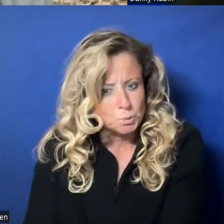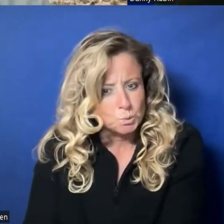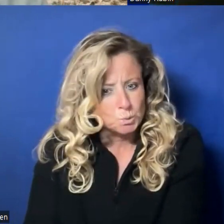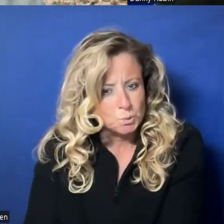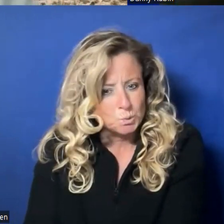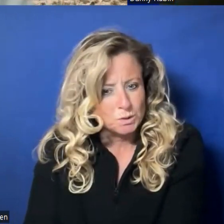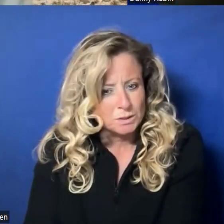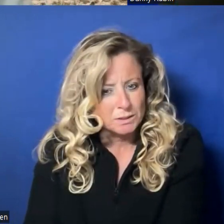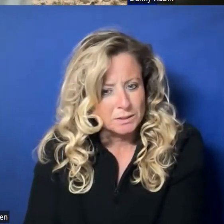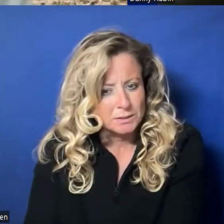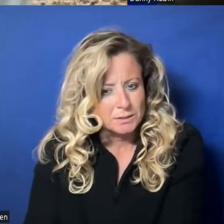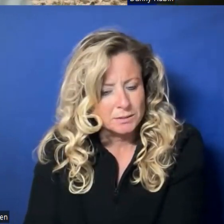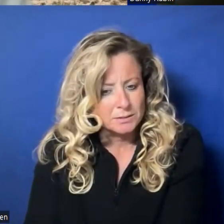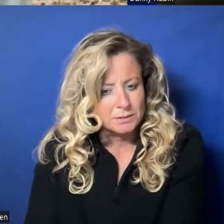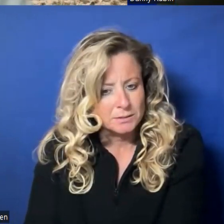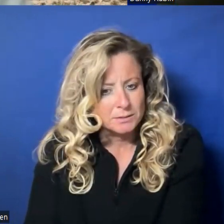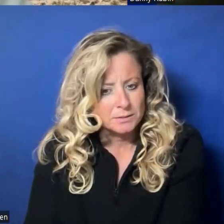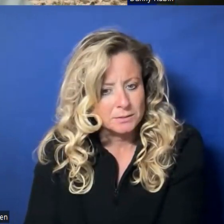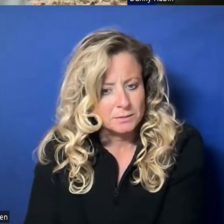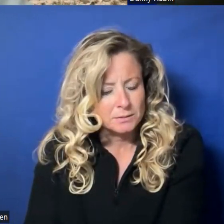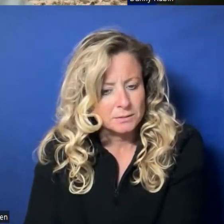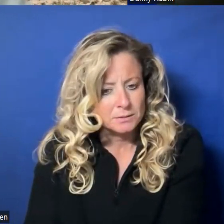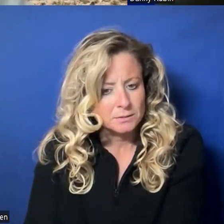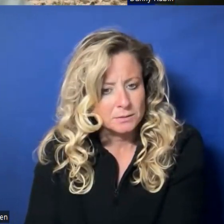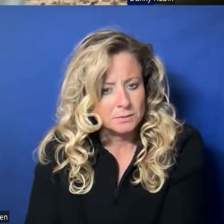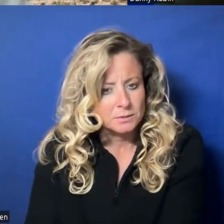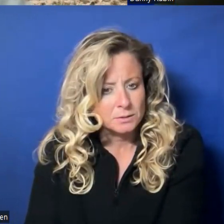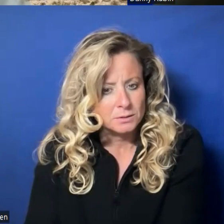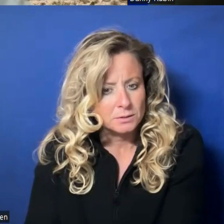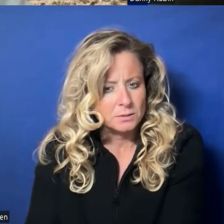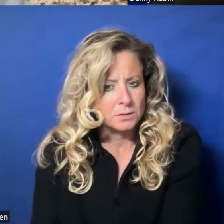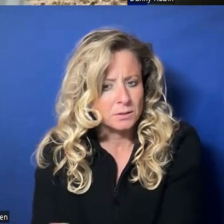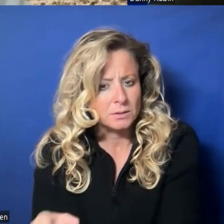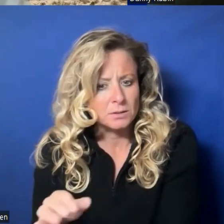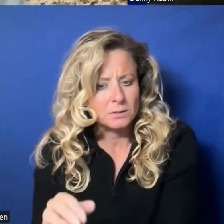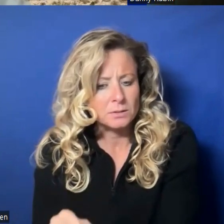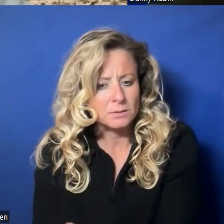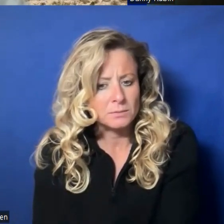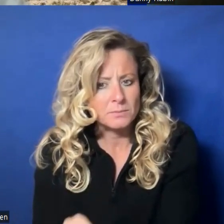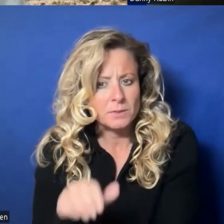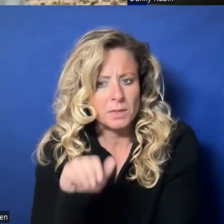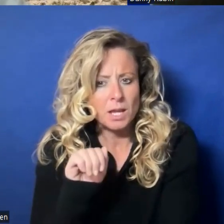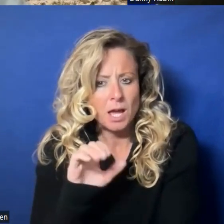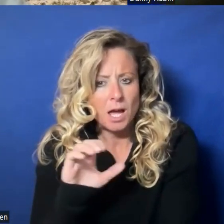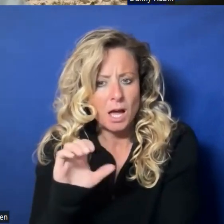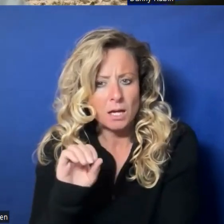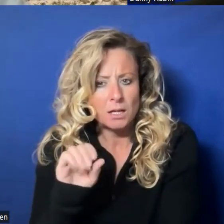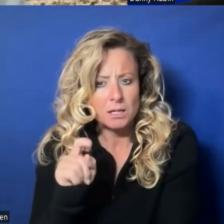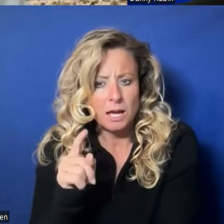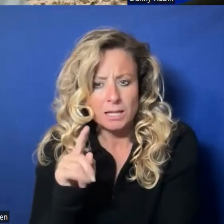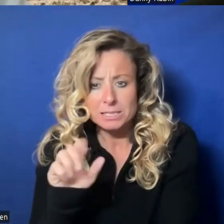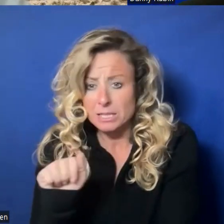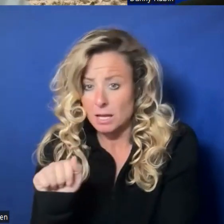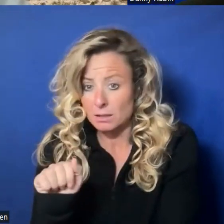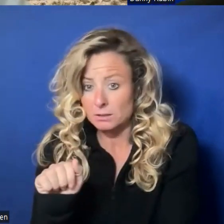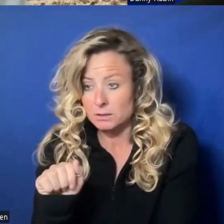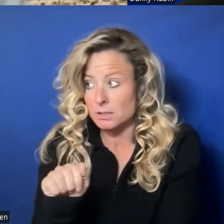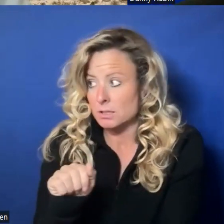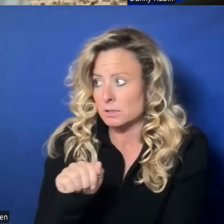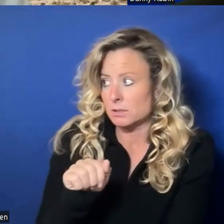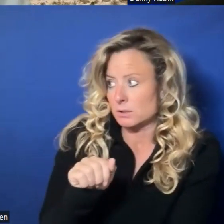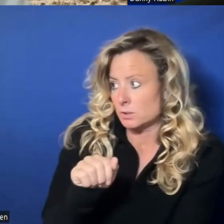do you know what acacia is? A what? Acacia. No.